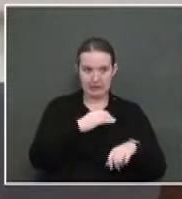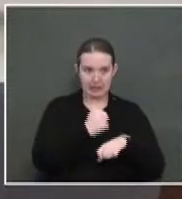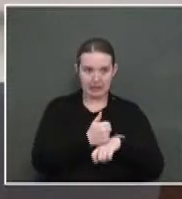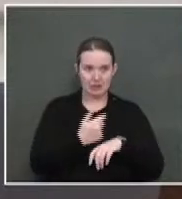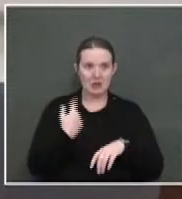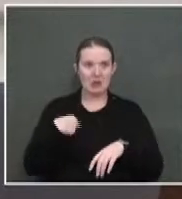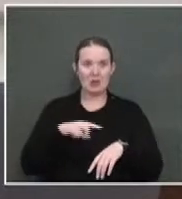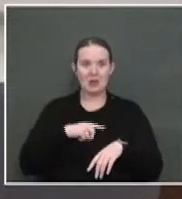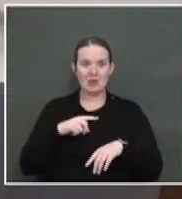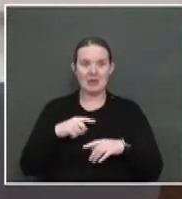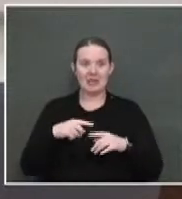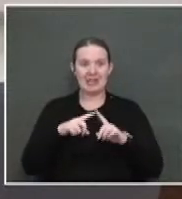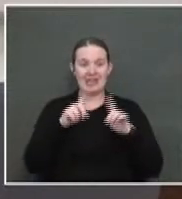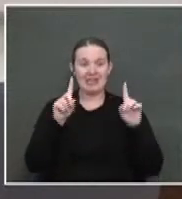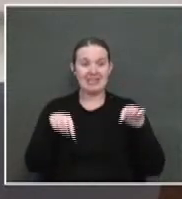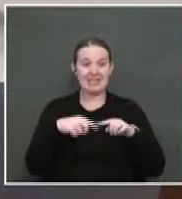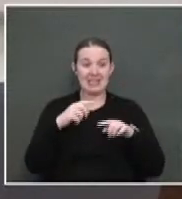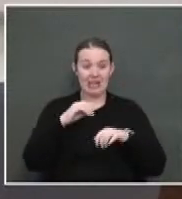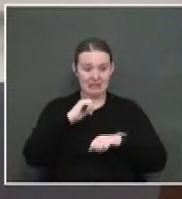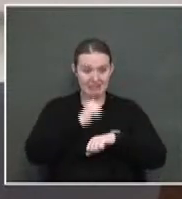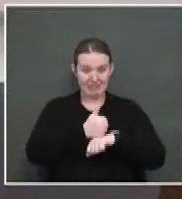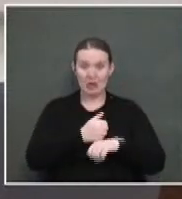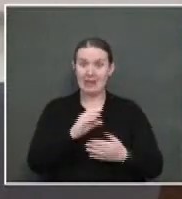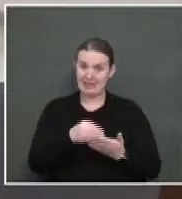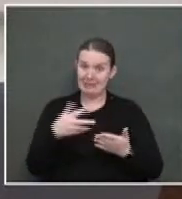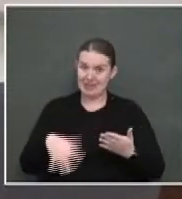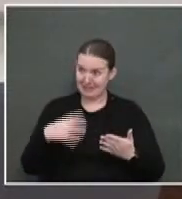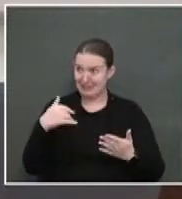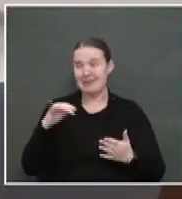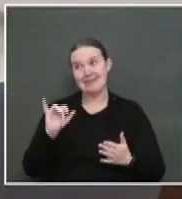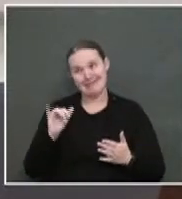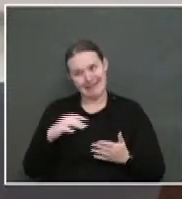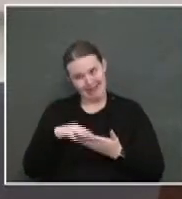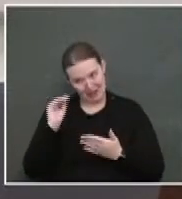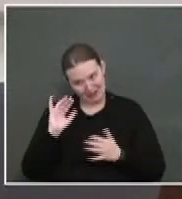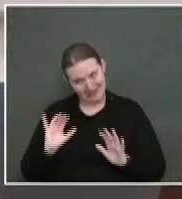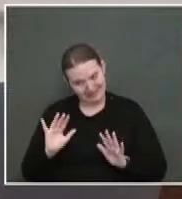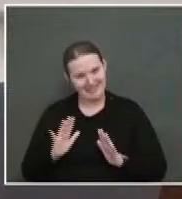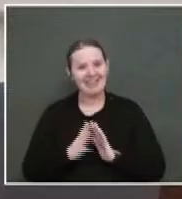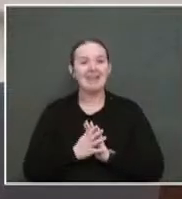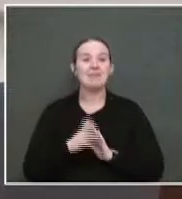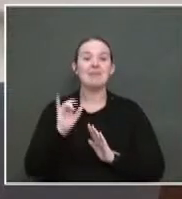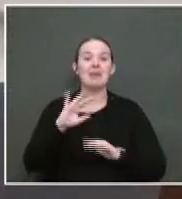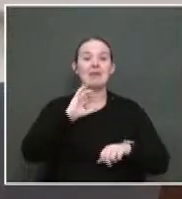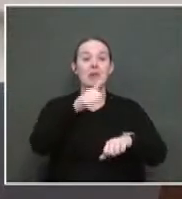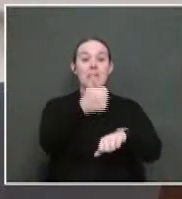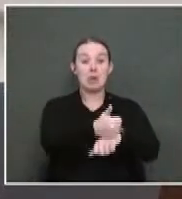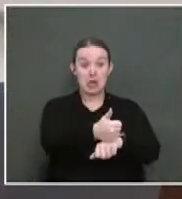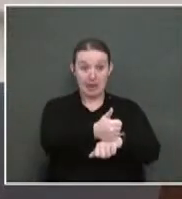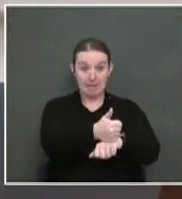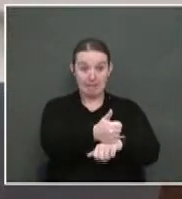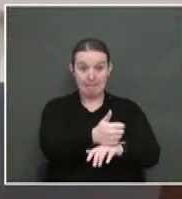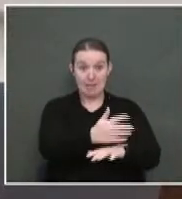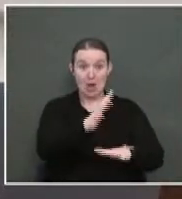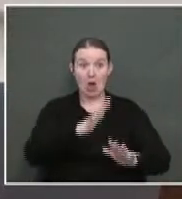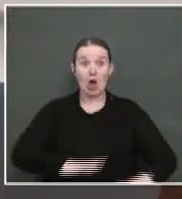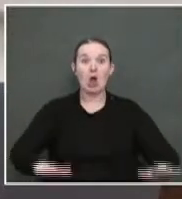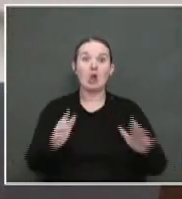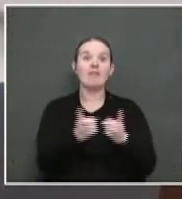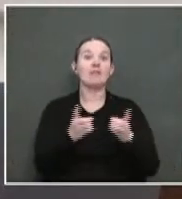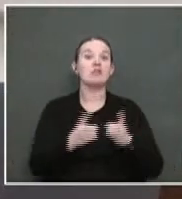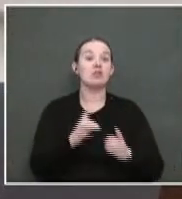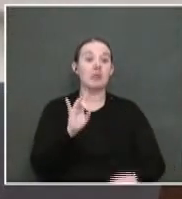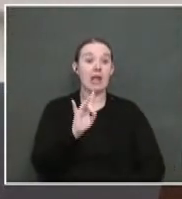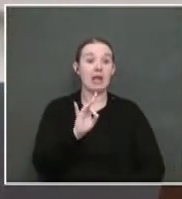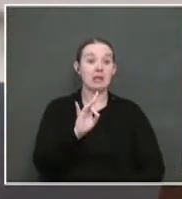around, signs are expensive, as I'm learning, but is that just going to, like, if we put a sign up, or put signs up all over District 8,